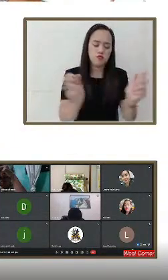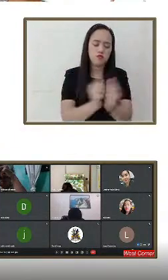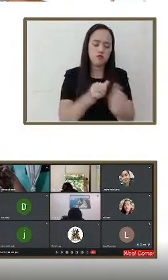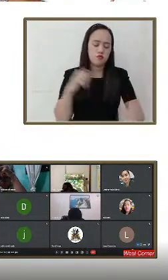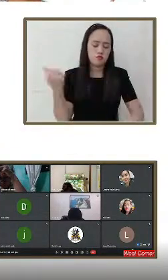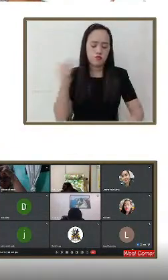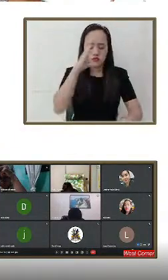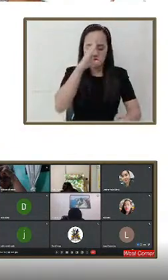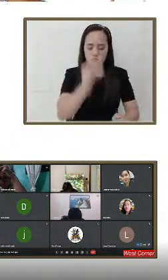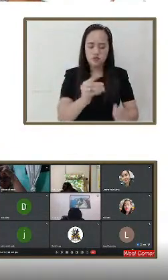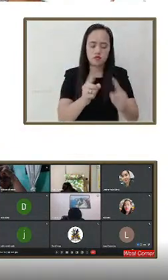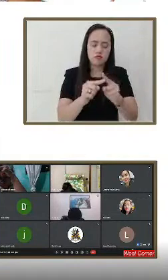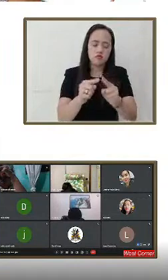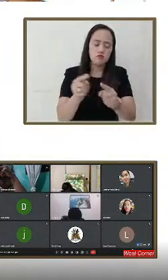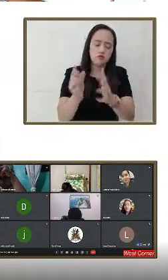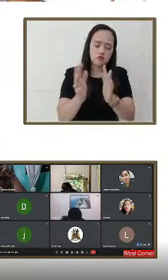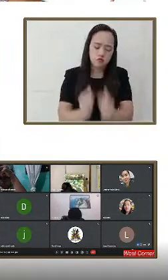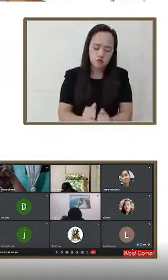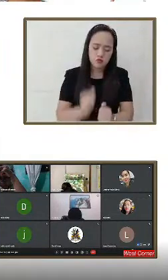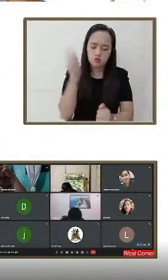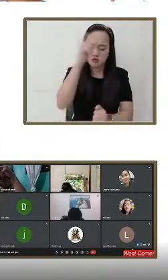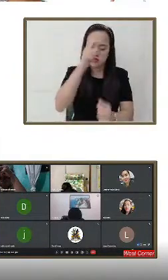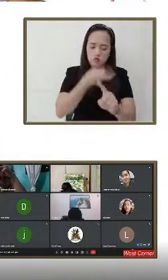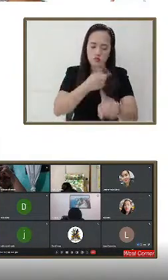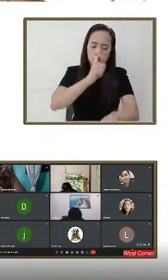is to get wisdom from above.